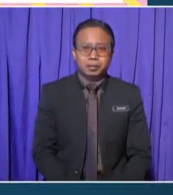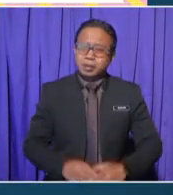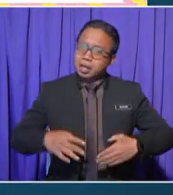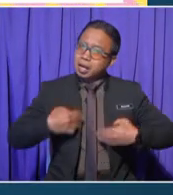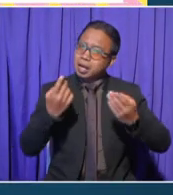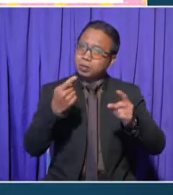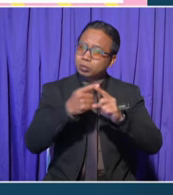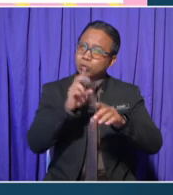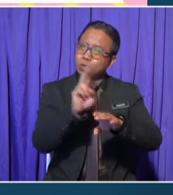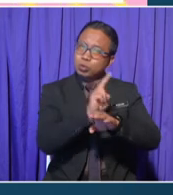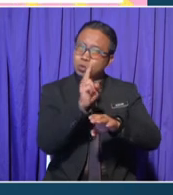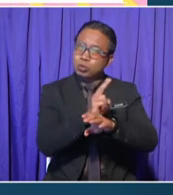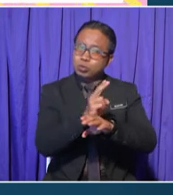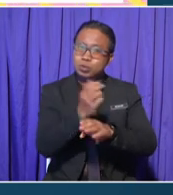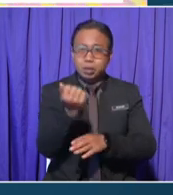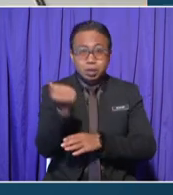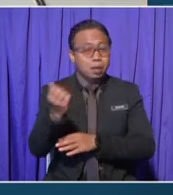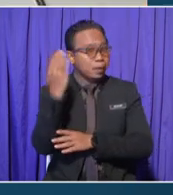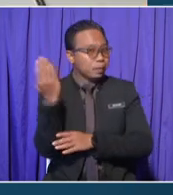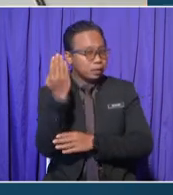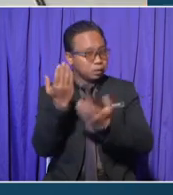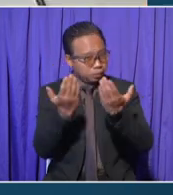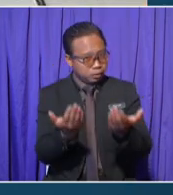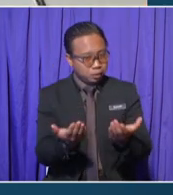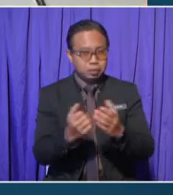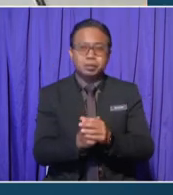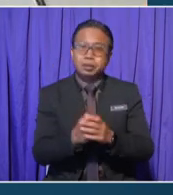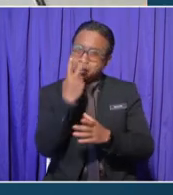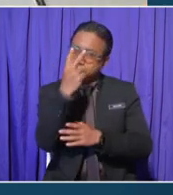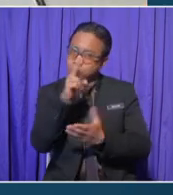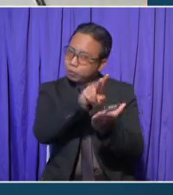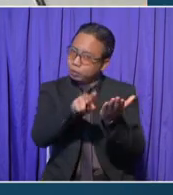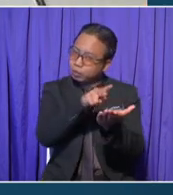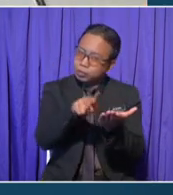How to use an analog weighing scale? Let's watch the video.